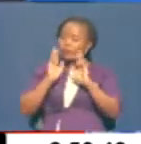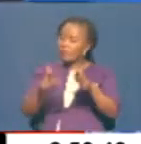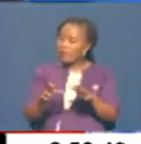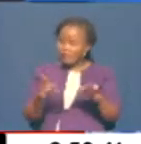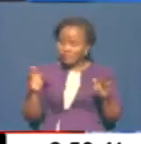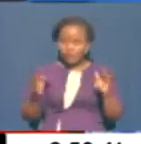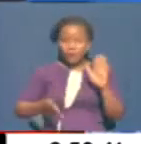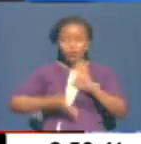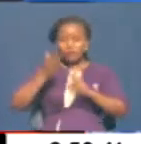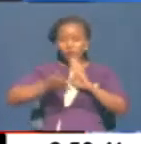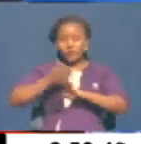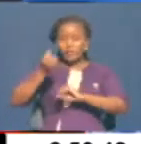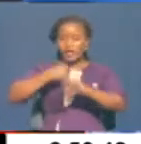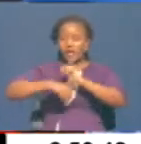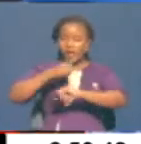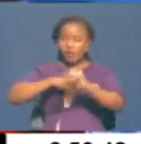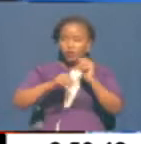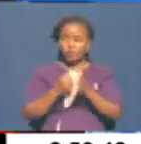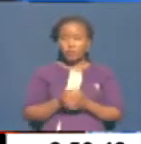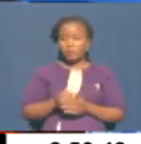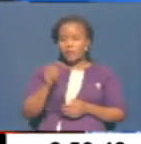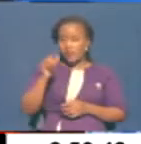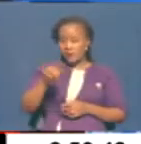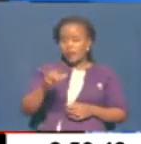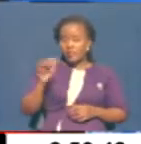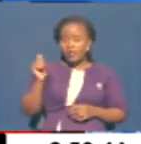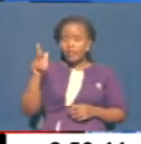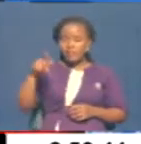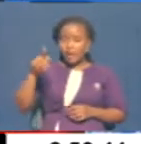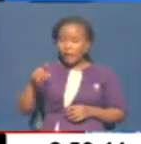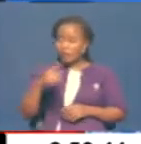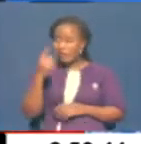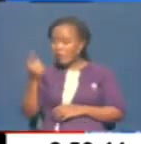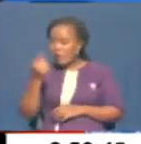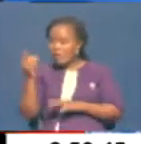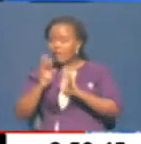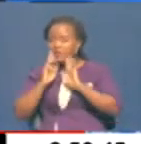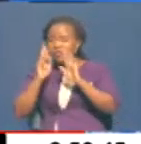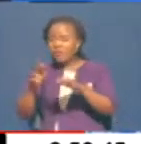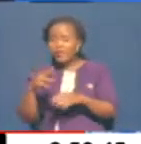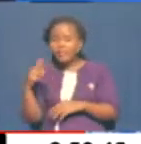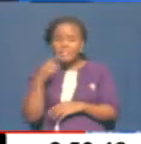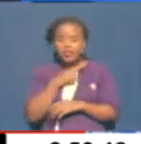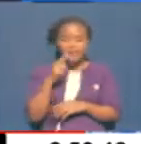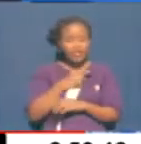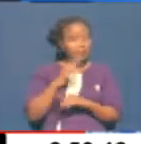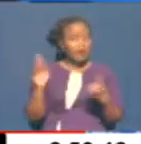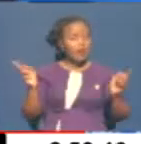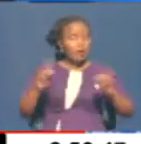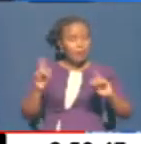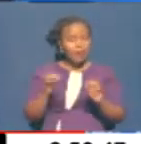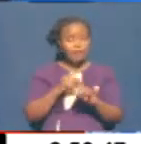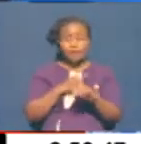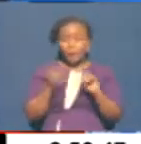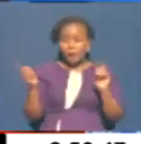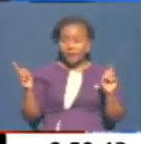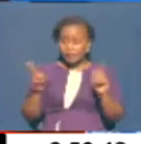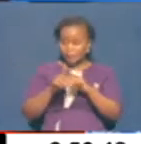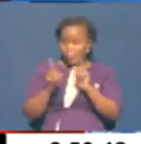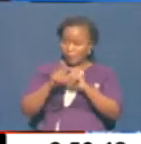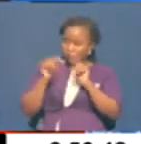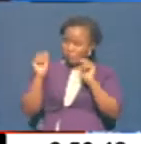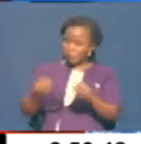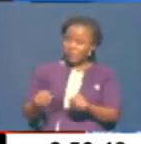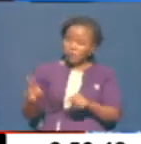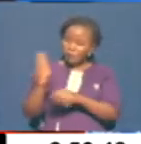intervention. That app is not only used for reporting disaster, it has other facilities, but it can be used very well